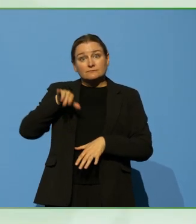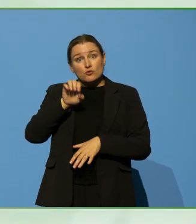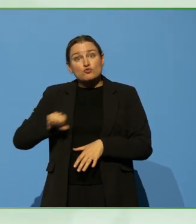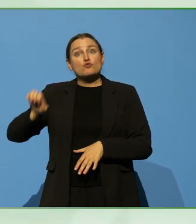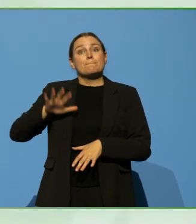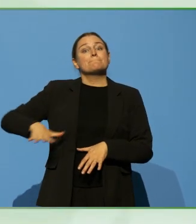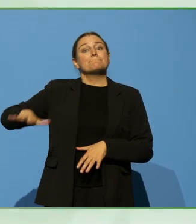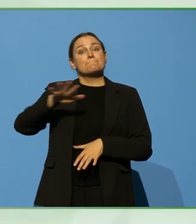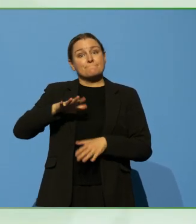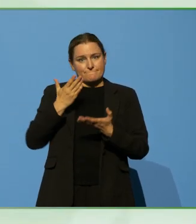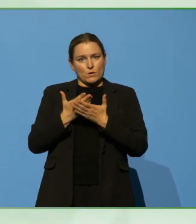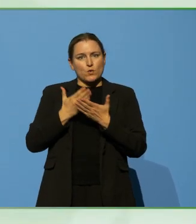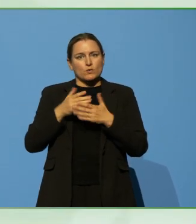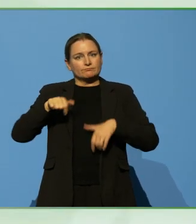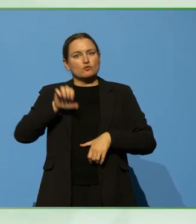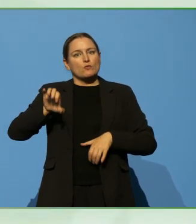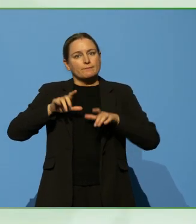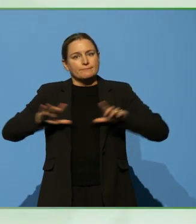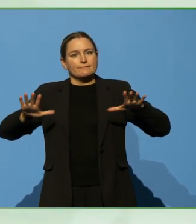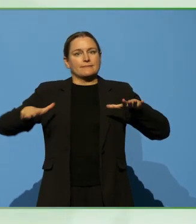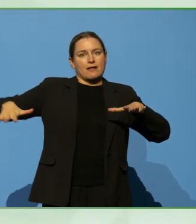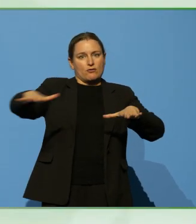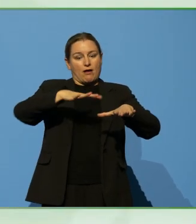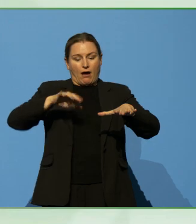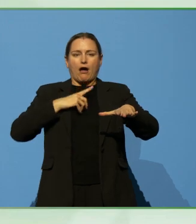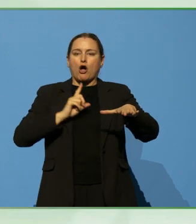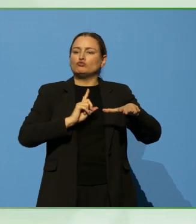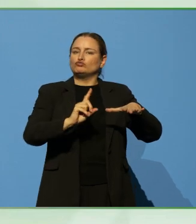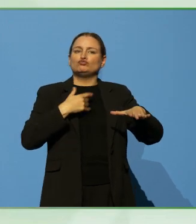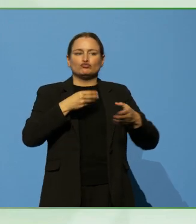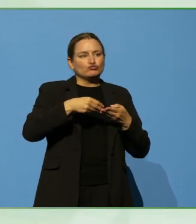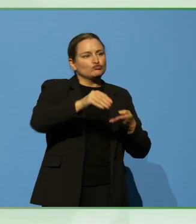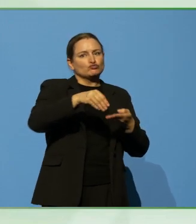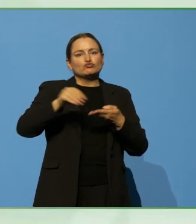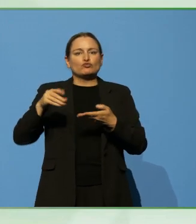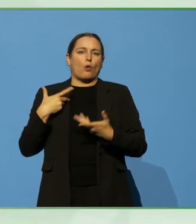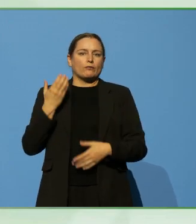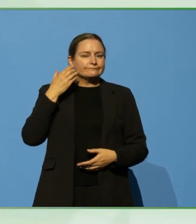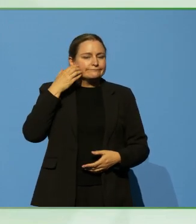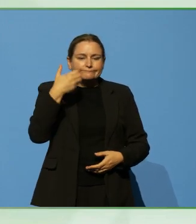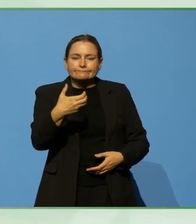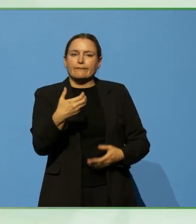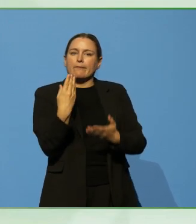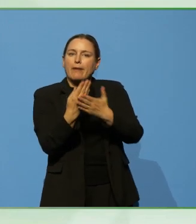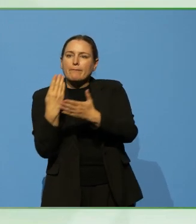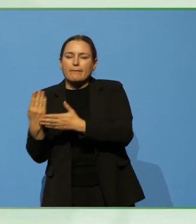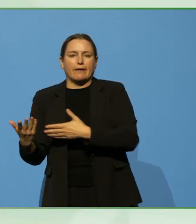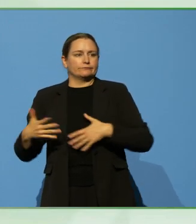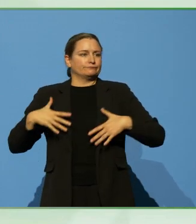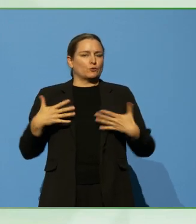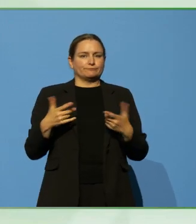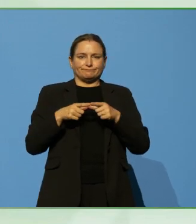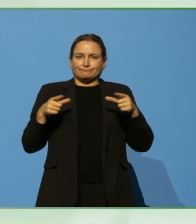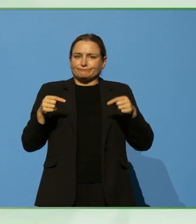works anywhere in the euro area. But clearly, as we've just heard as well, today's conversation is not just about